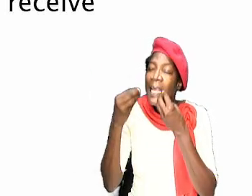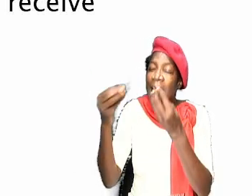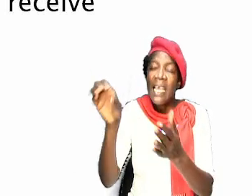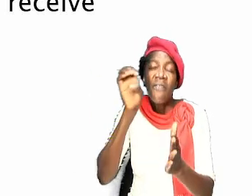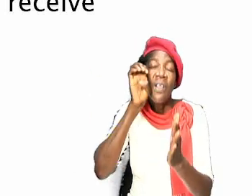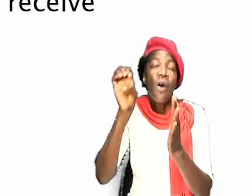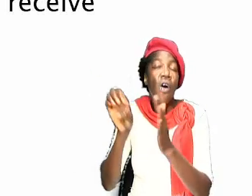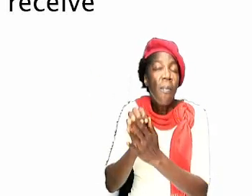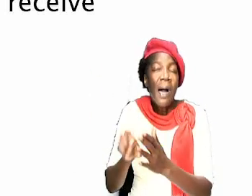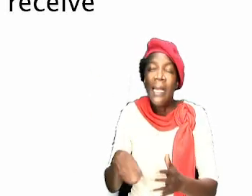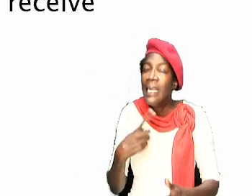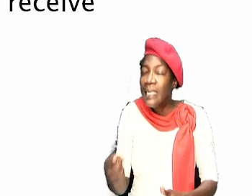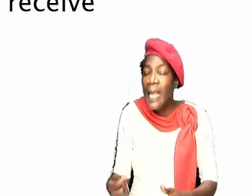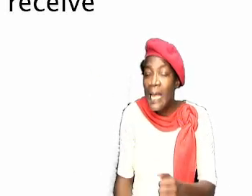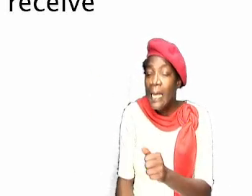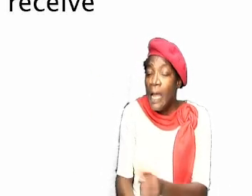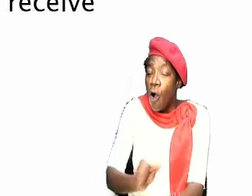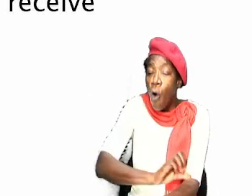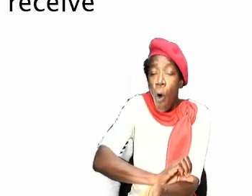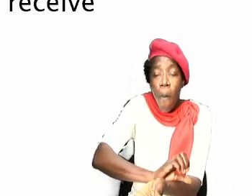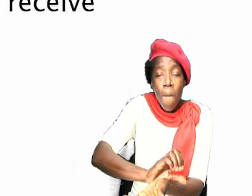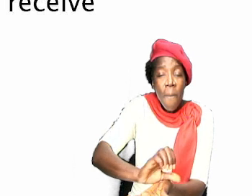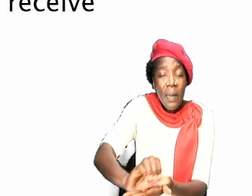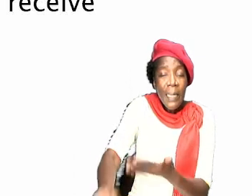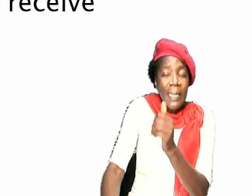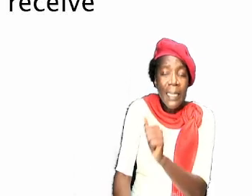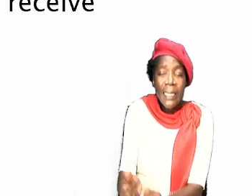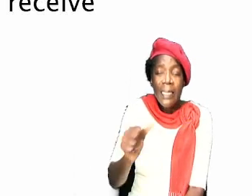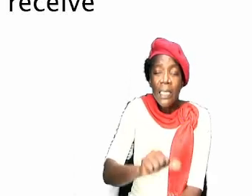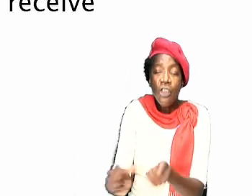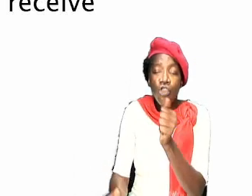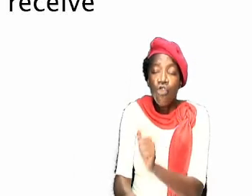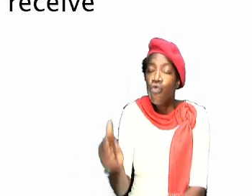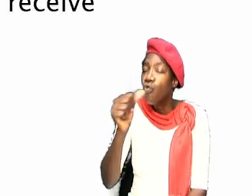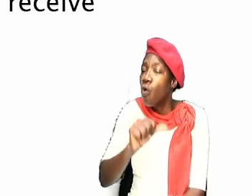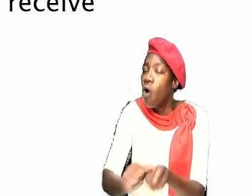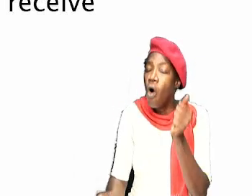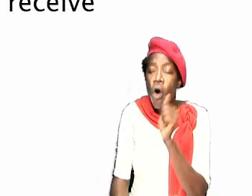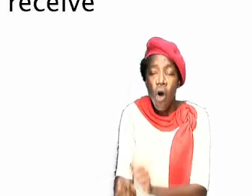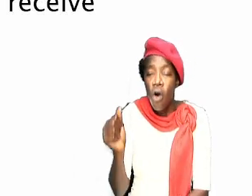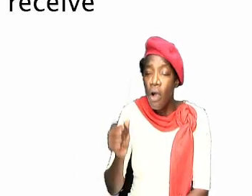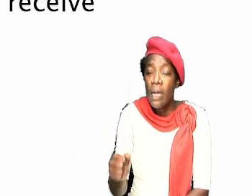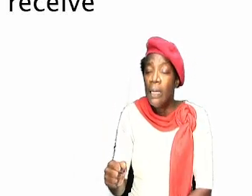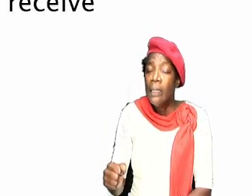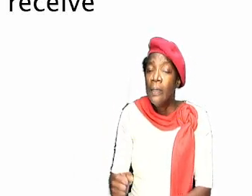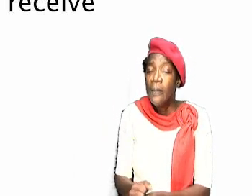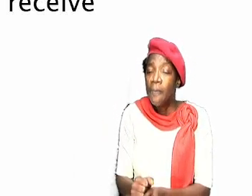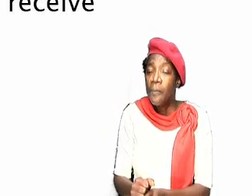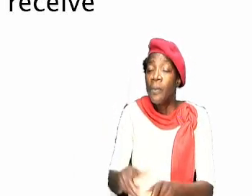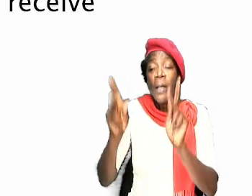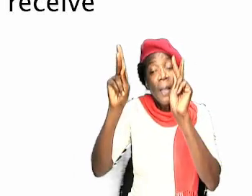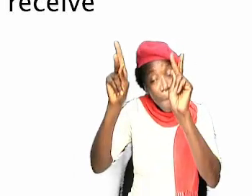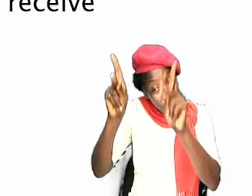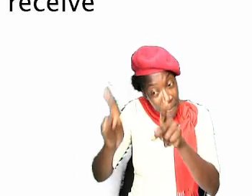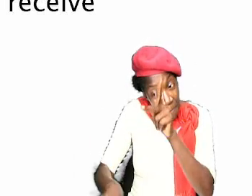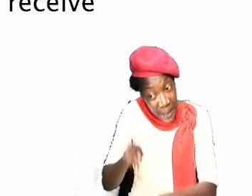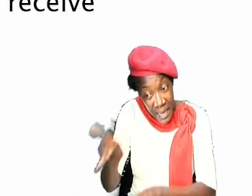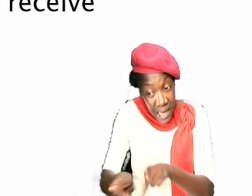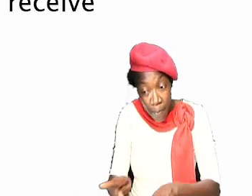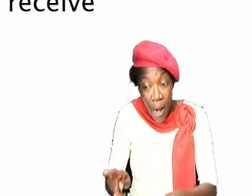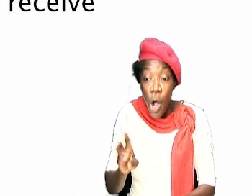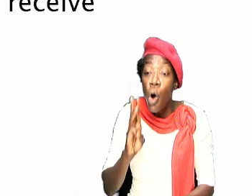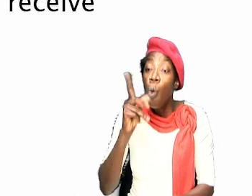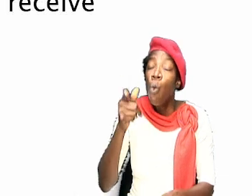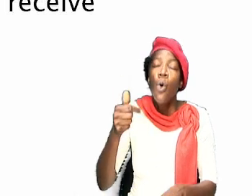and said, look here, destroy everything, if he had said to the people, destroy everything, then you know that the people would obey